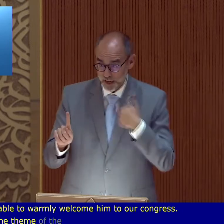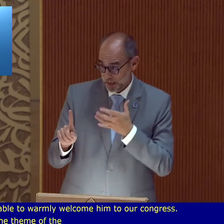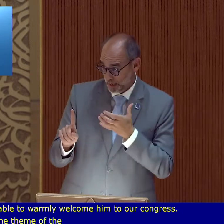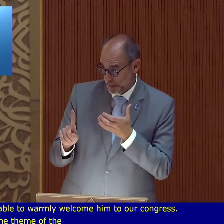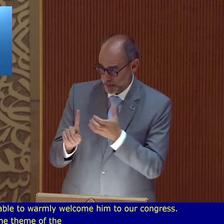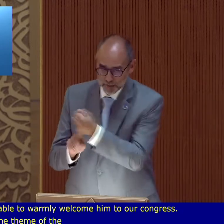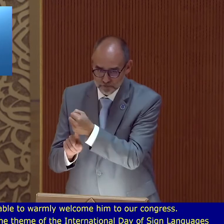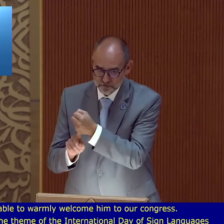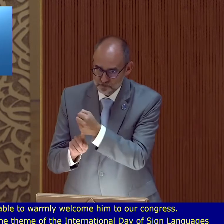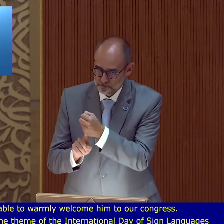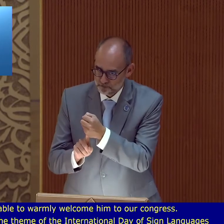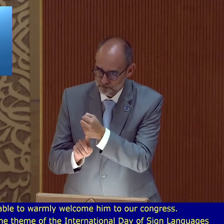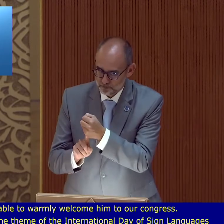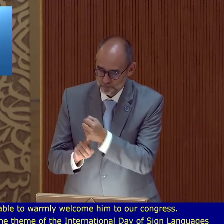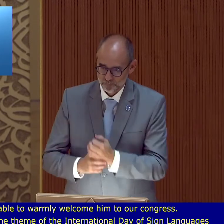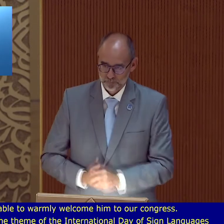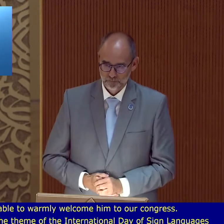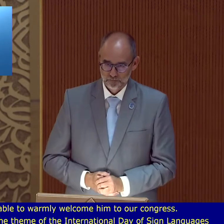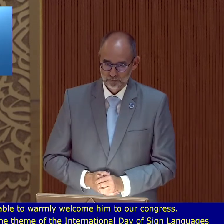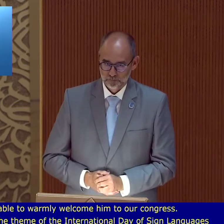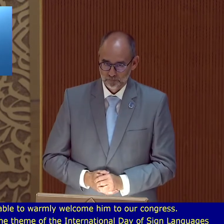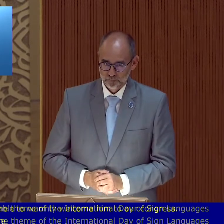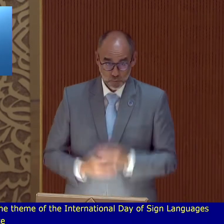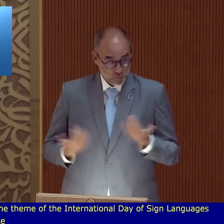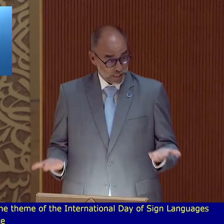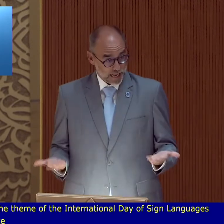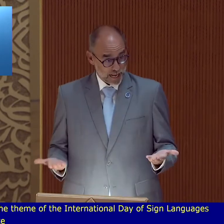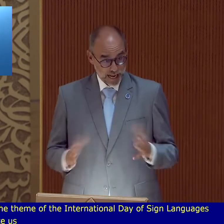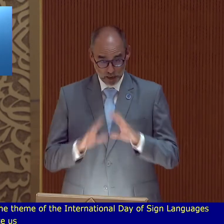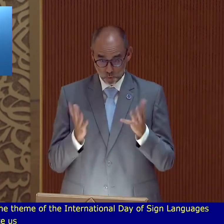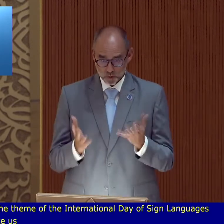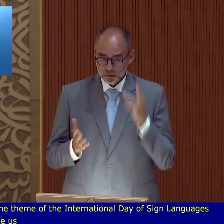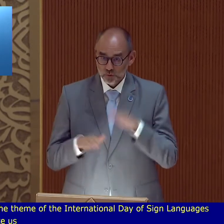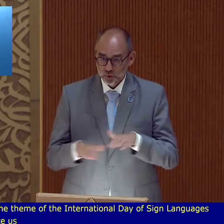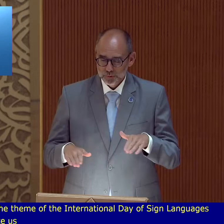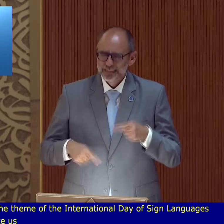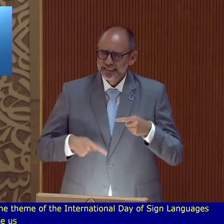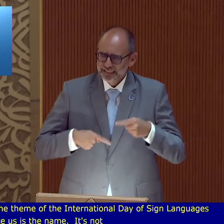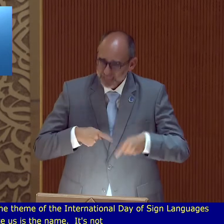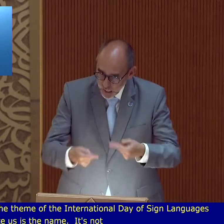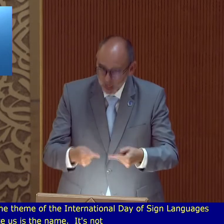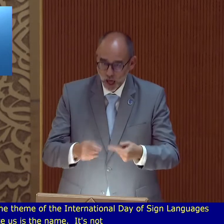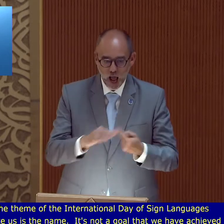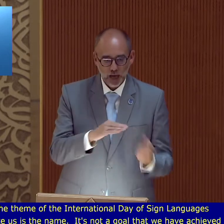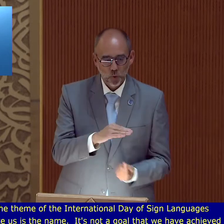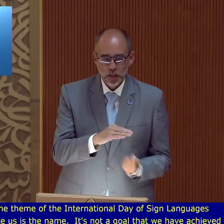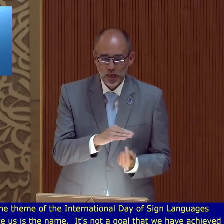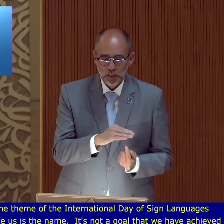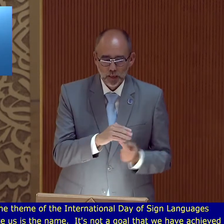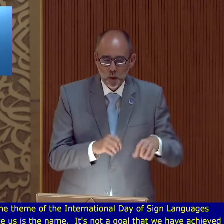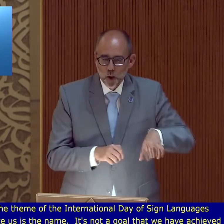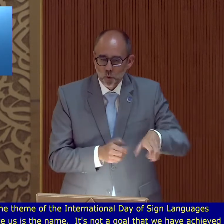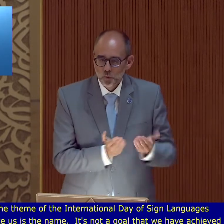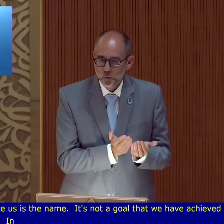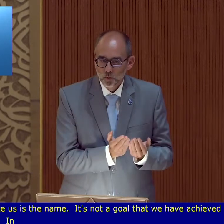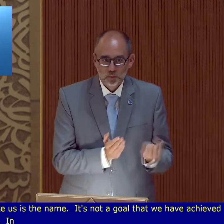Us, is a name. It's not a goal that we've achieved yet. In today's world, deaf children are